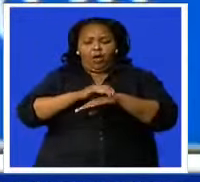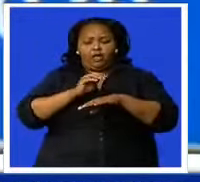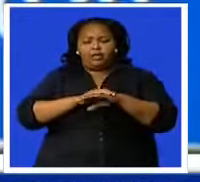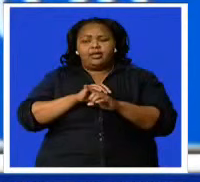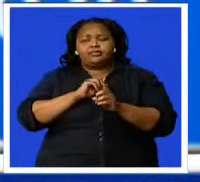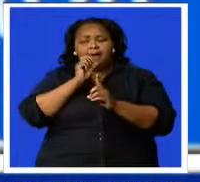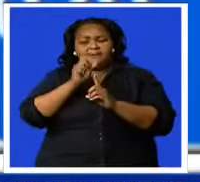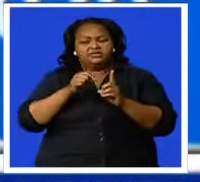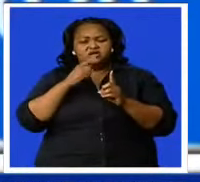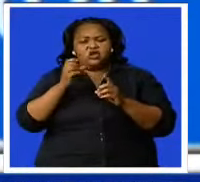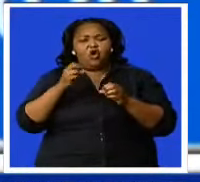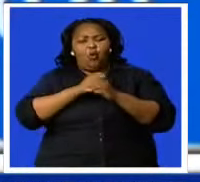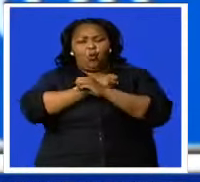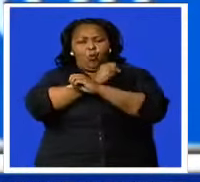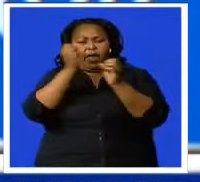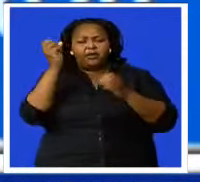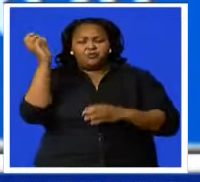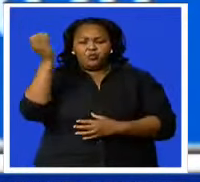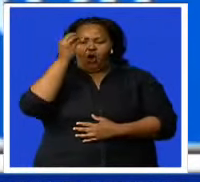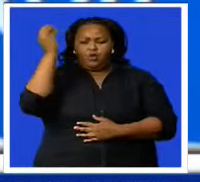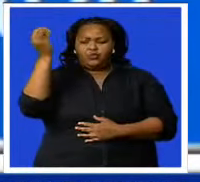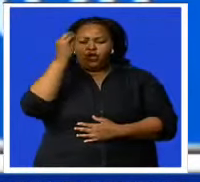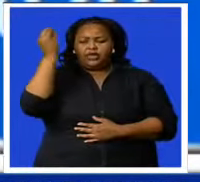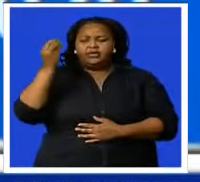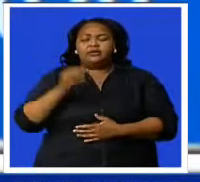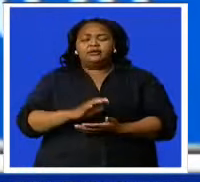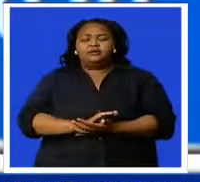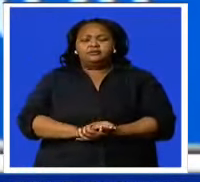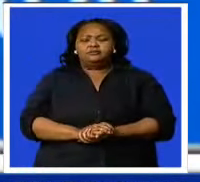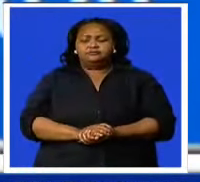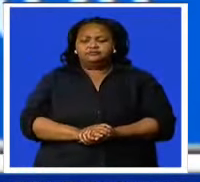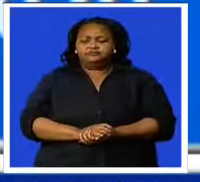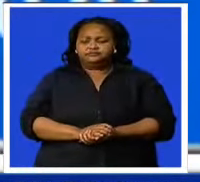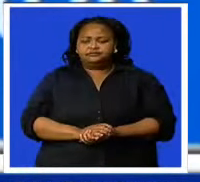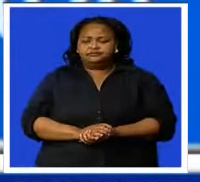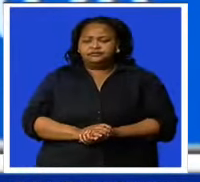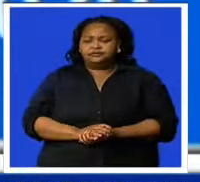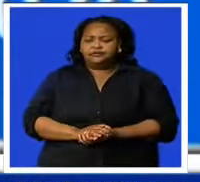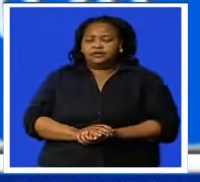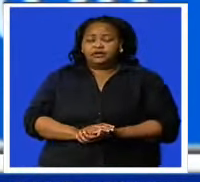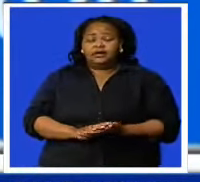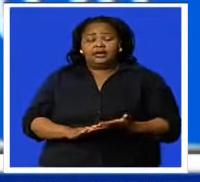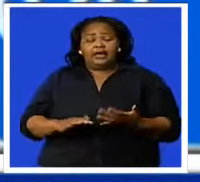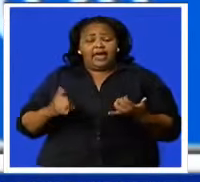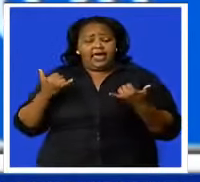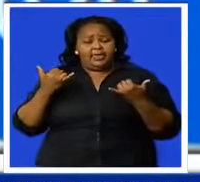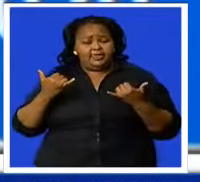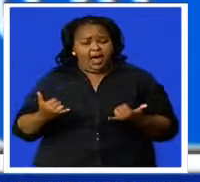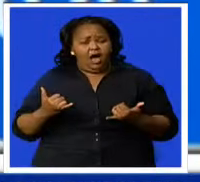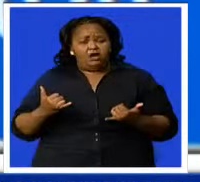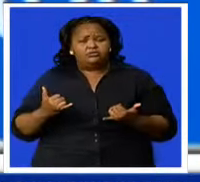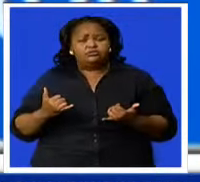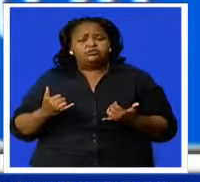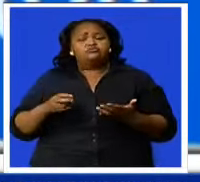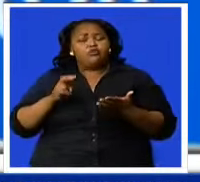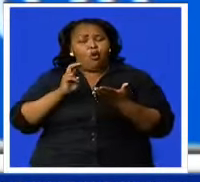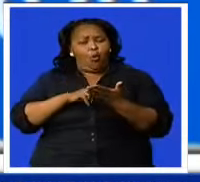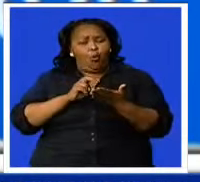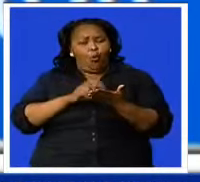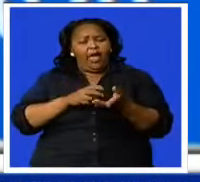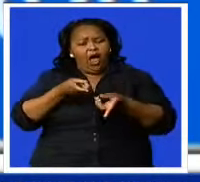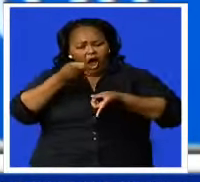match. It was about time because they've been dominating us for the past years, so now we waited for our